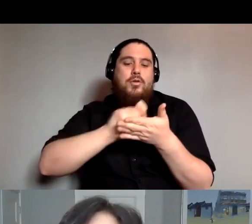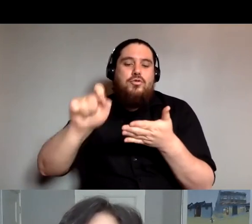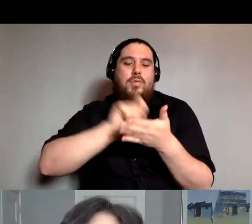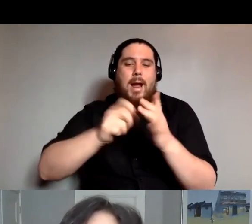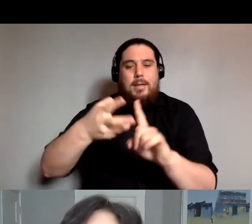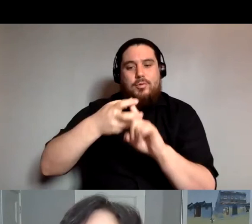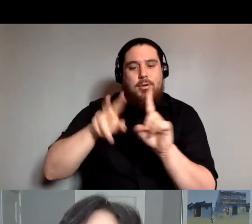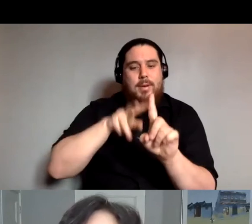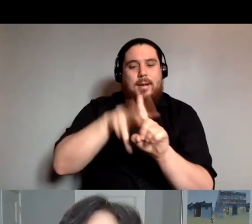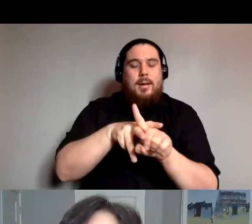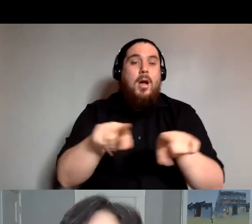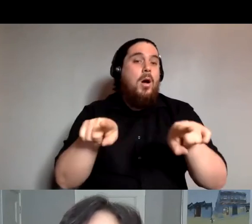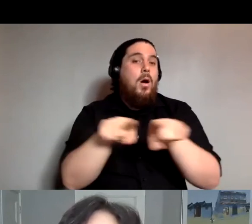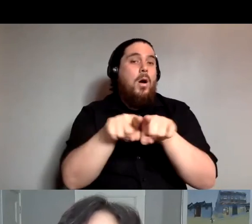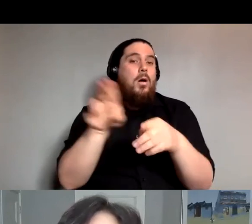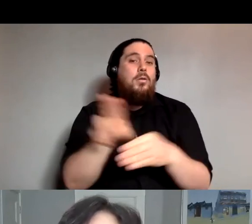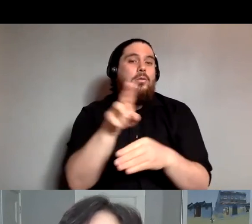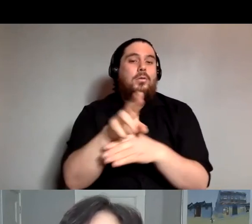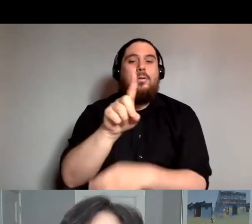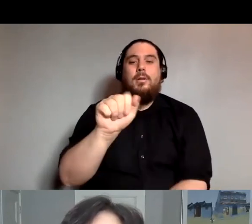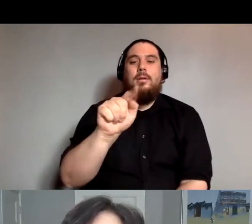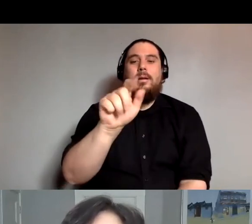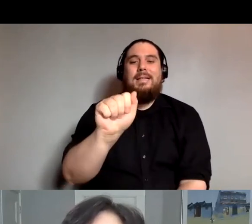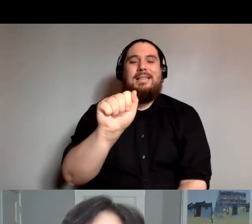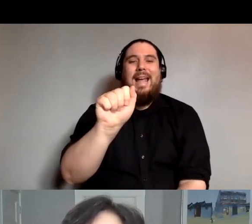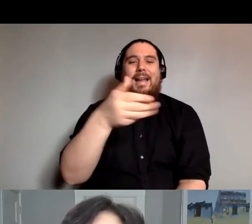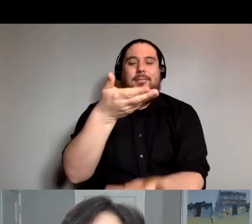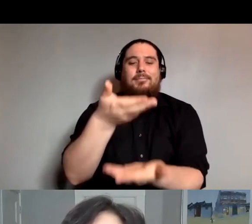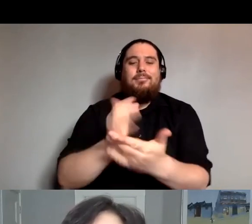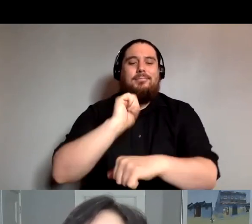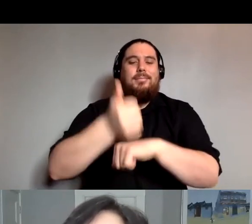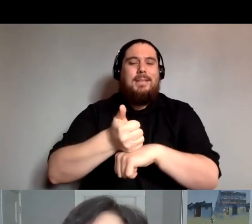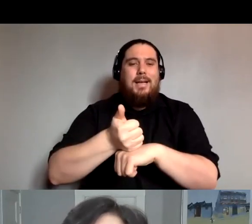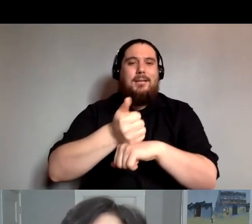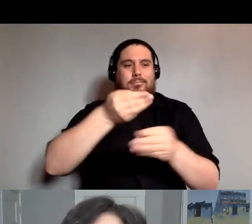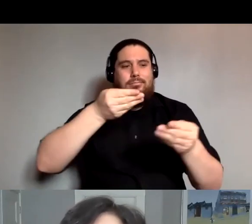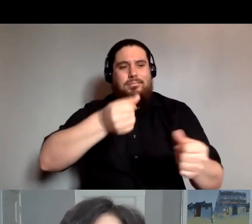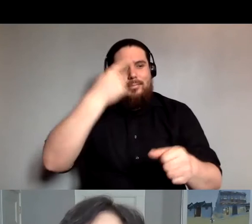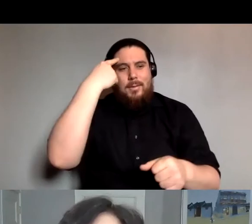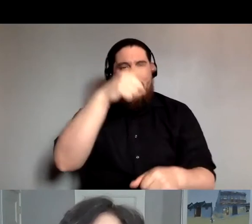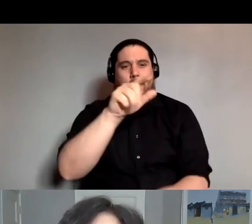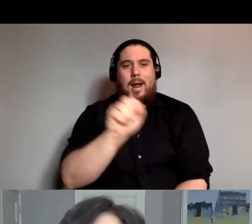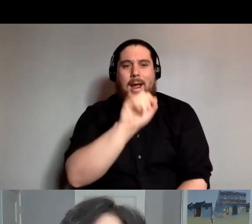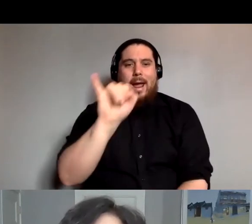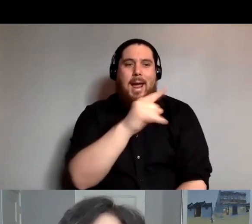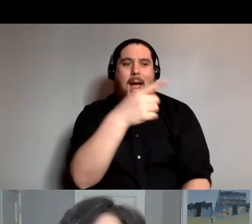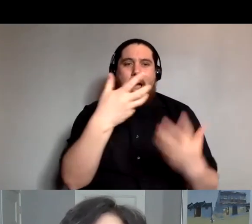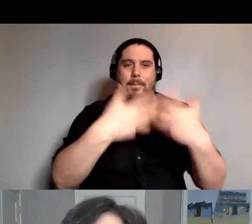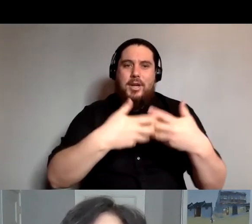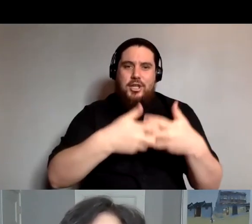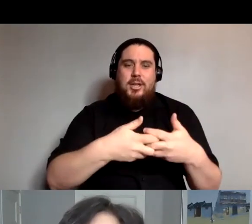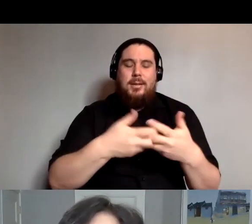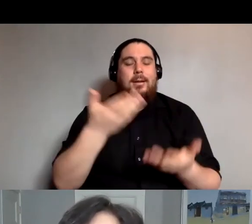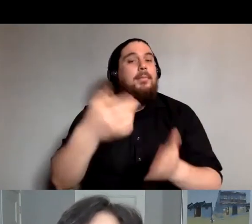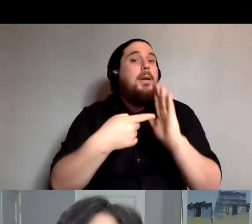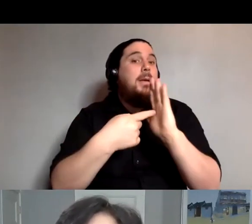and also data sets that's being fed into the AI machine. And the data set could include just like example